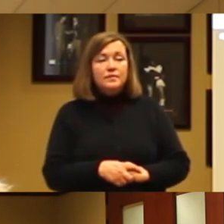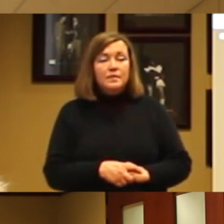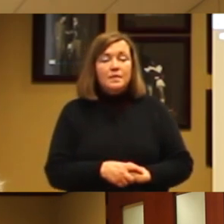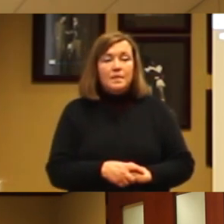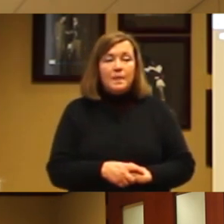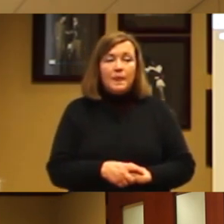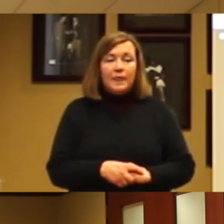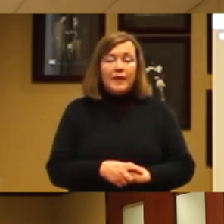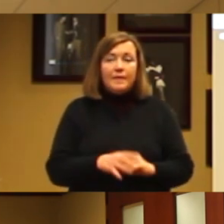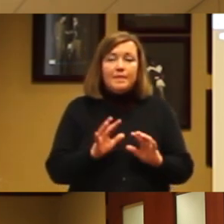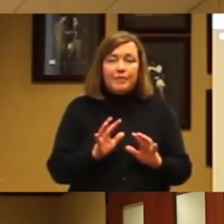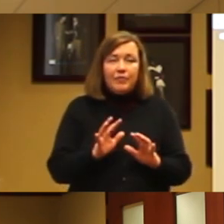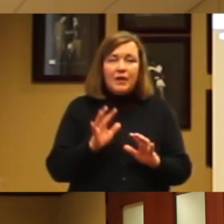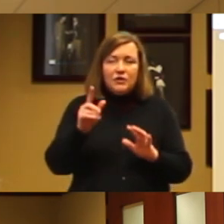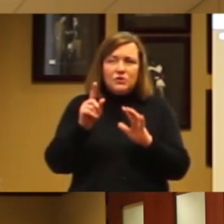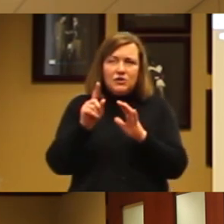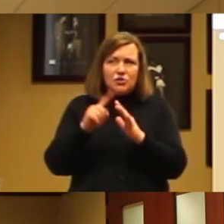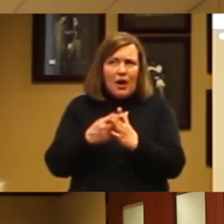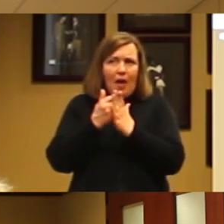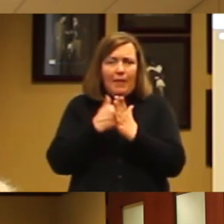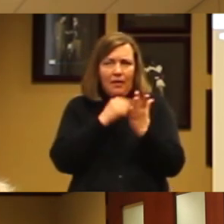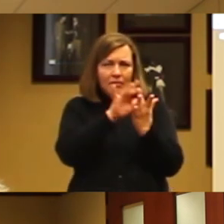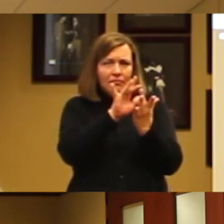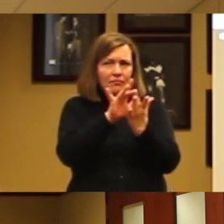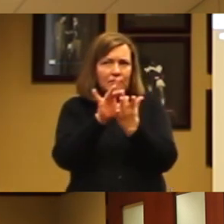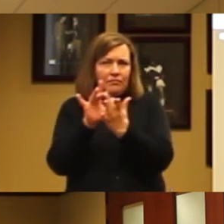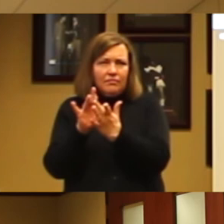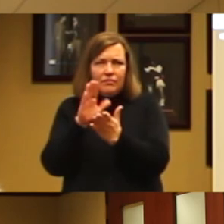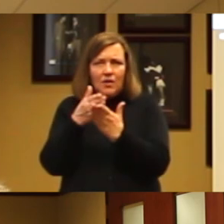And then she started putting me in touch with all of this intelligentsia.